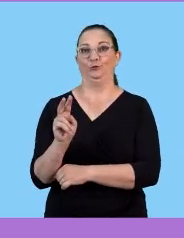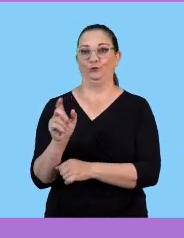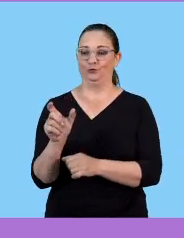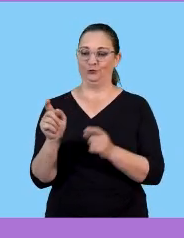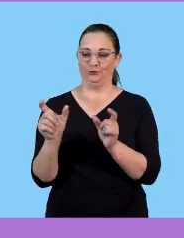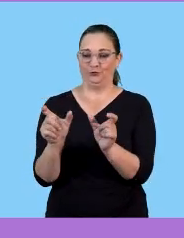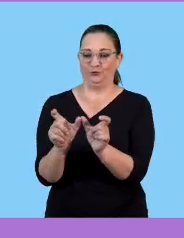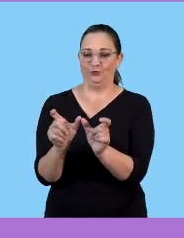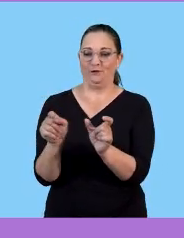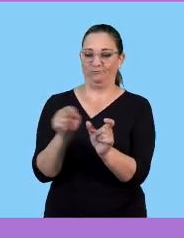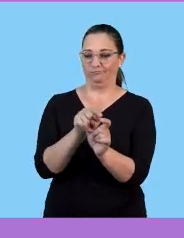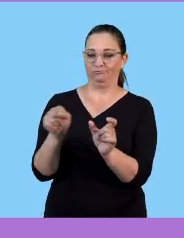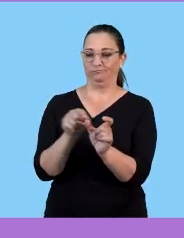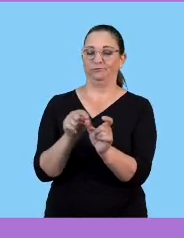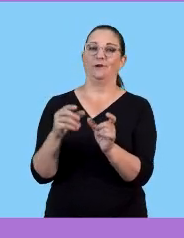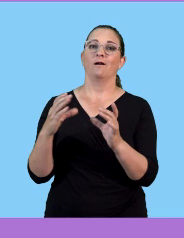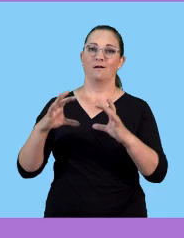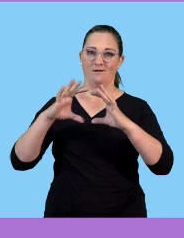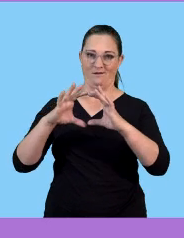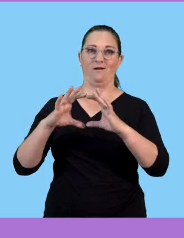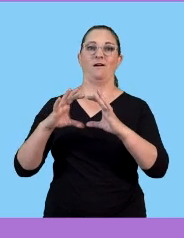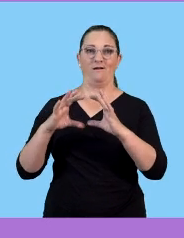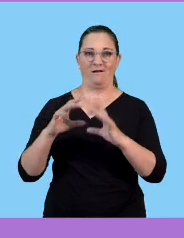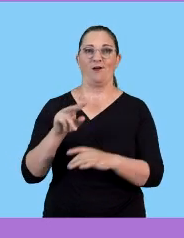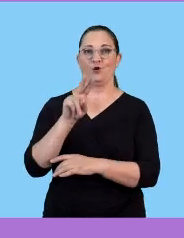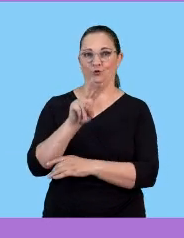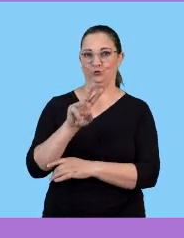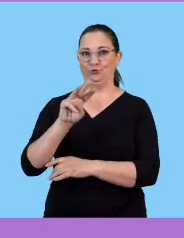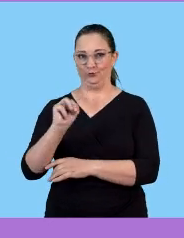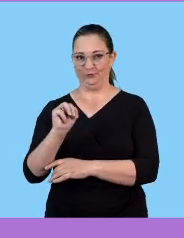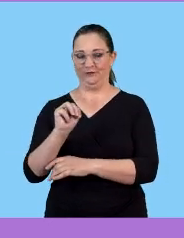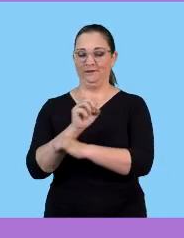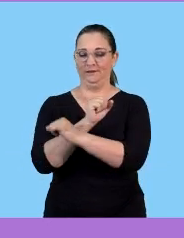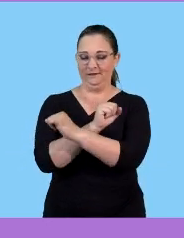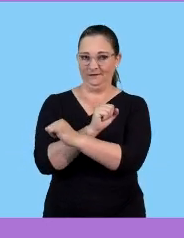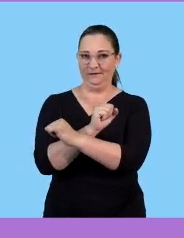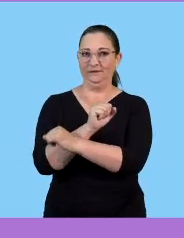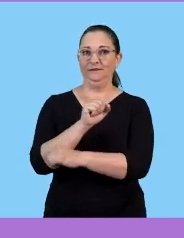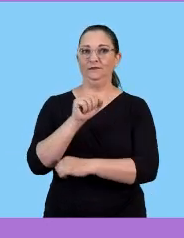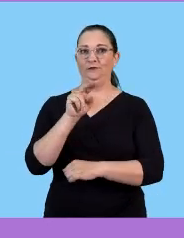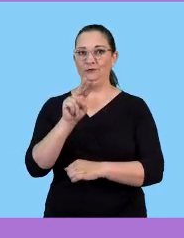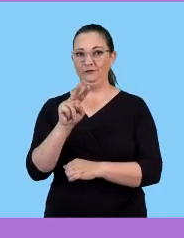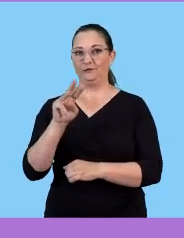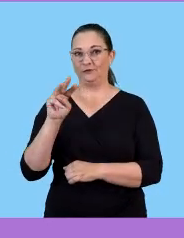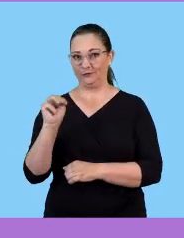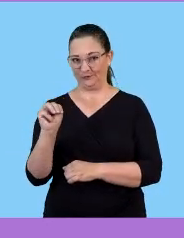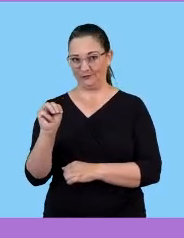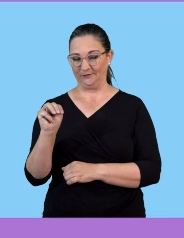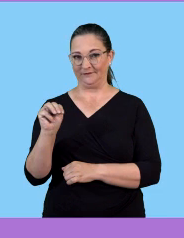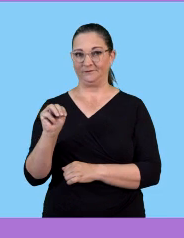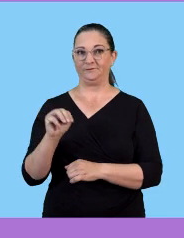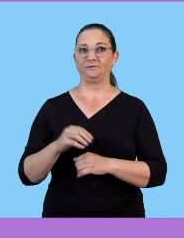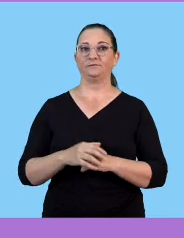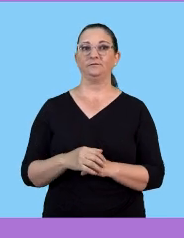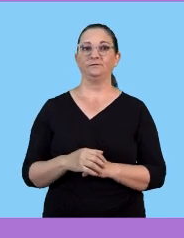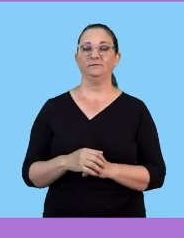by 2. All right, so 2 meters multiplied by this 2